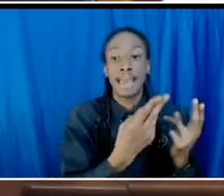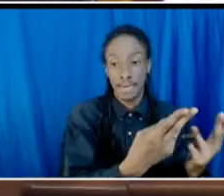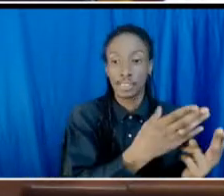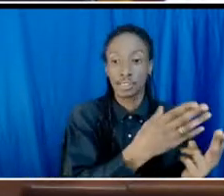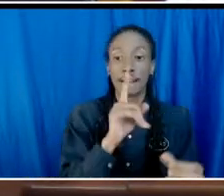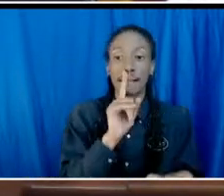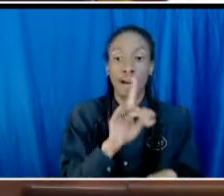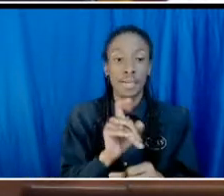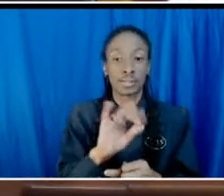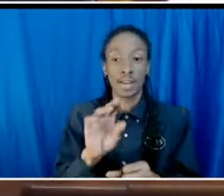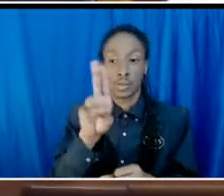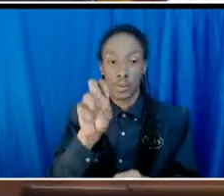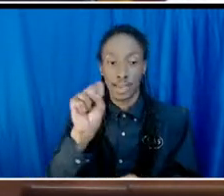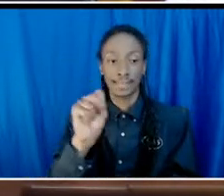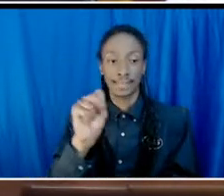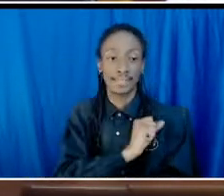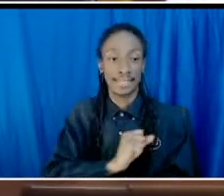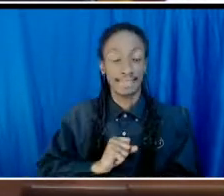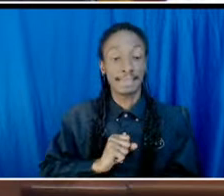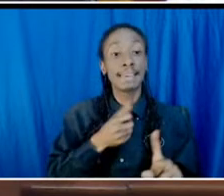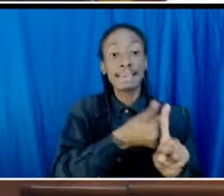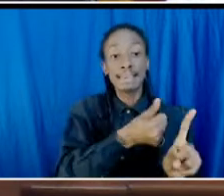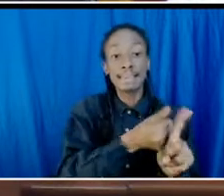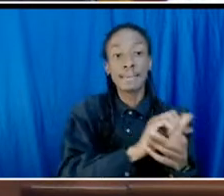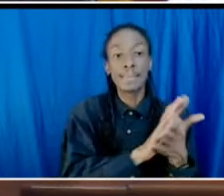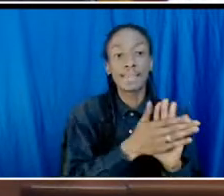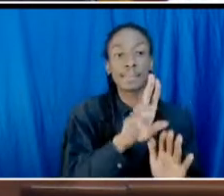States Senate, he became the United